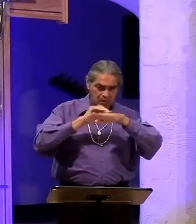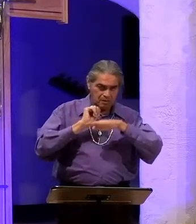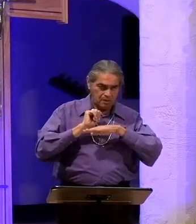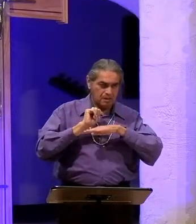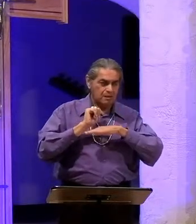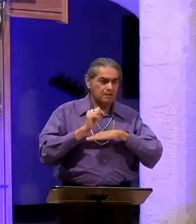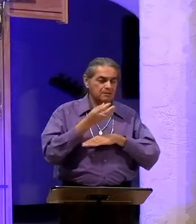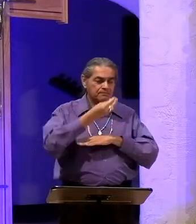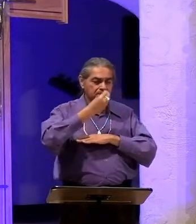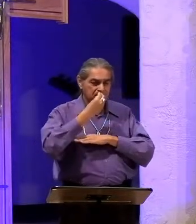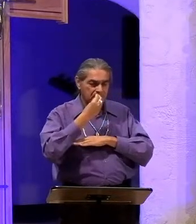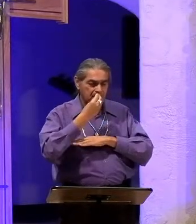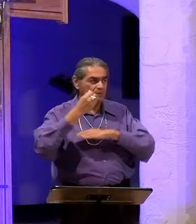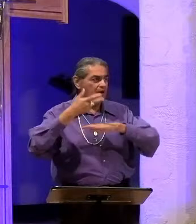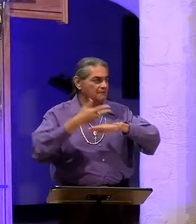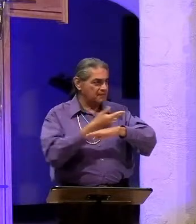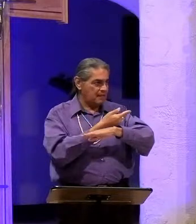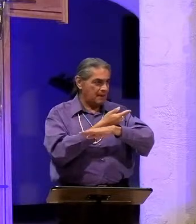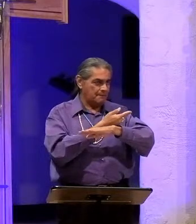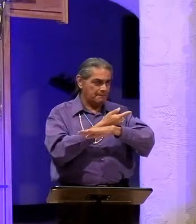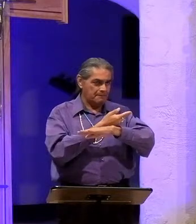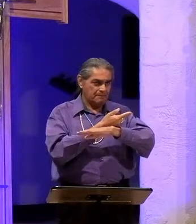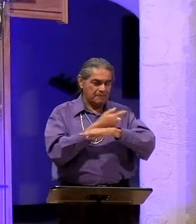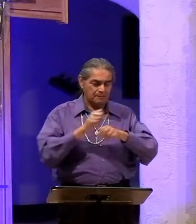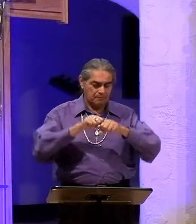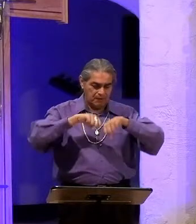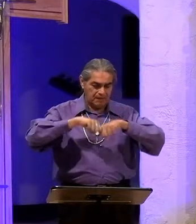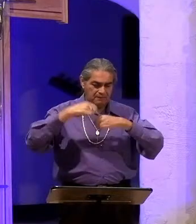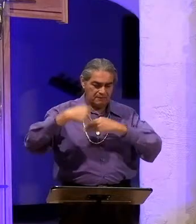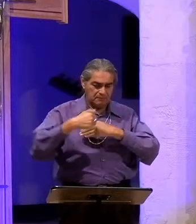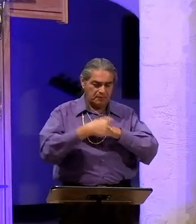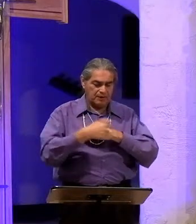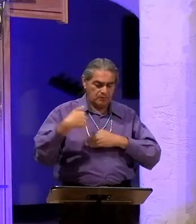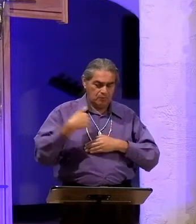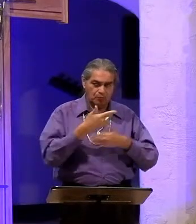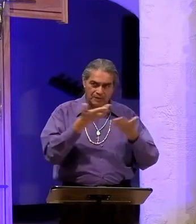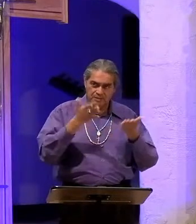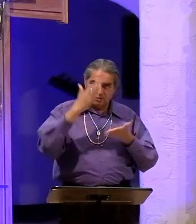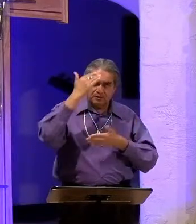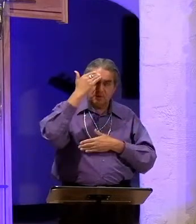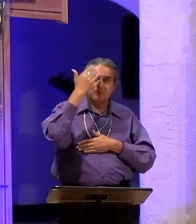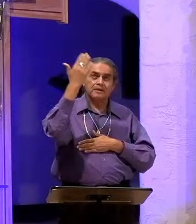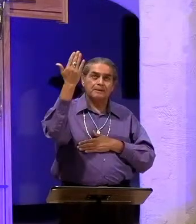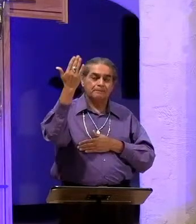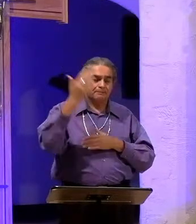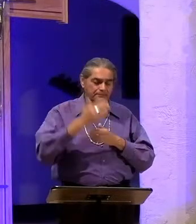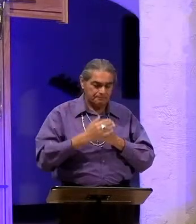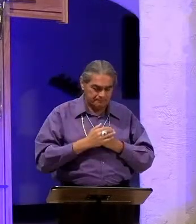to the supper of the Lamb. In the breaking of the bread we shall know him.